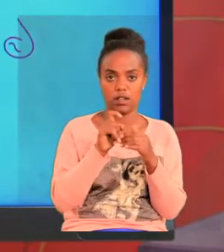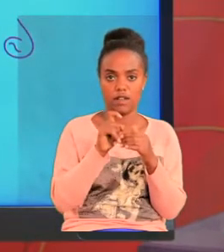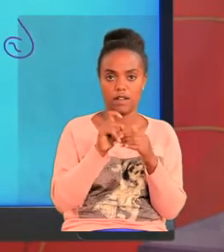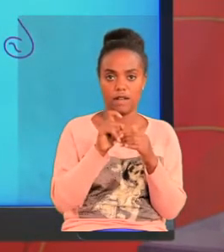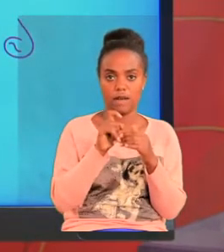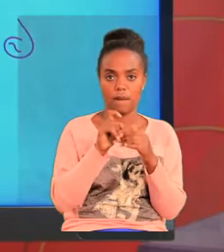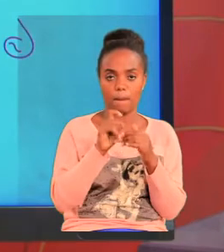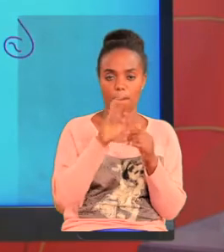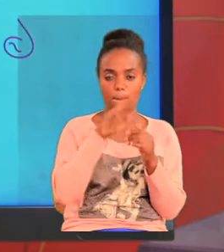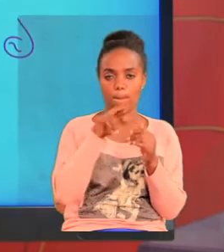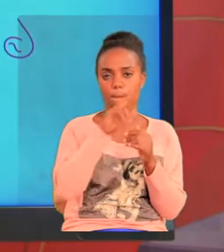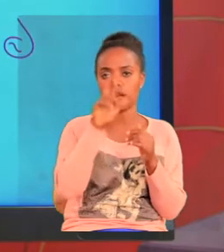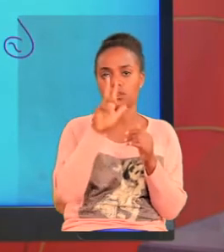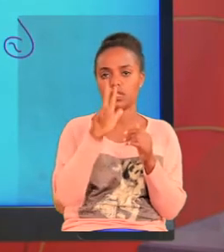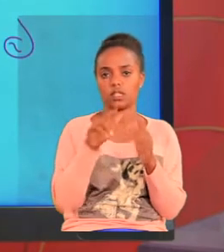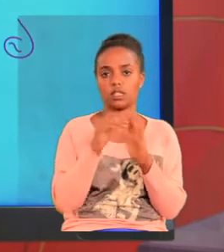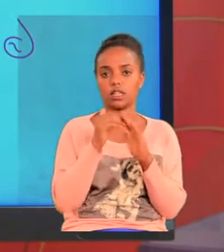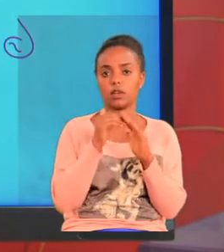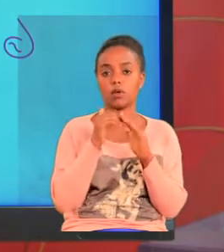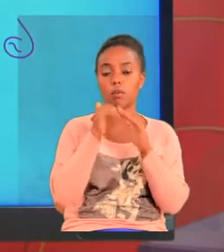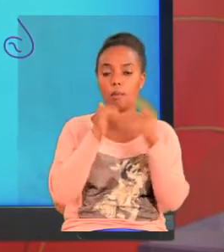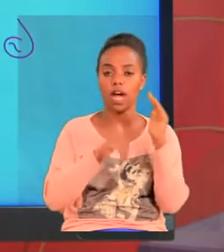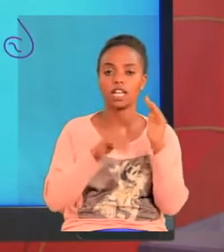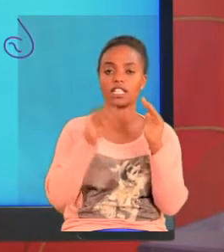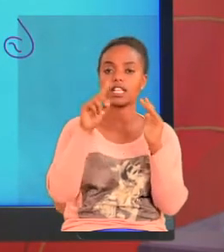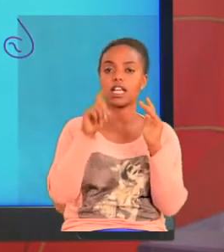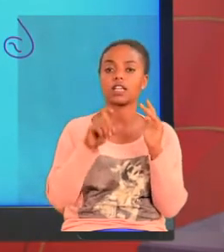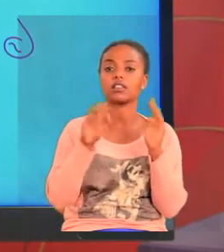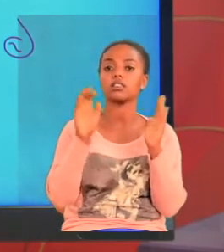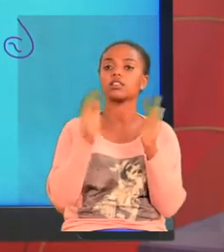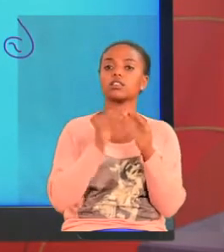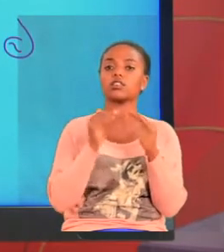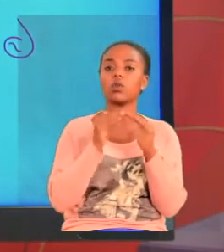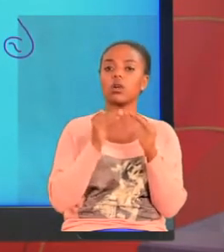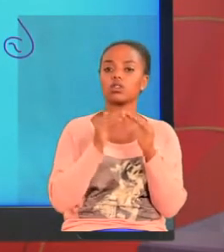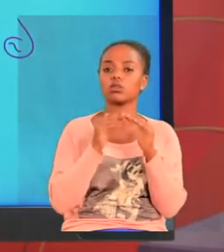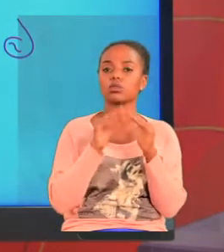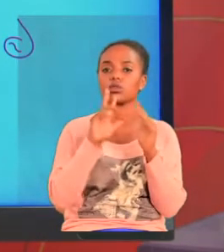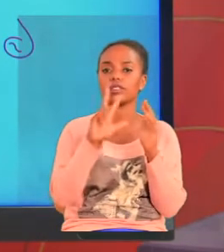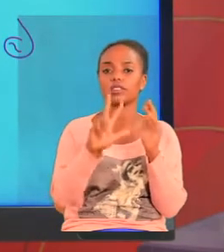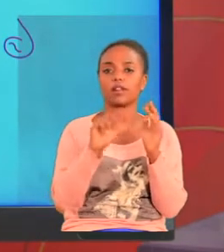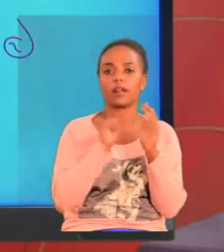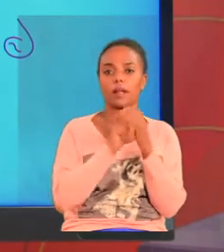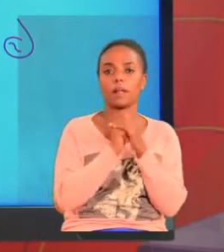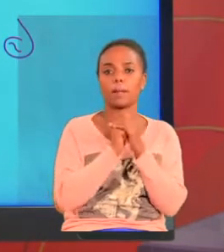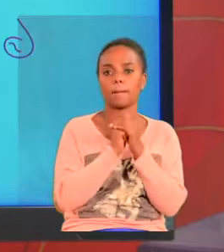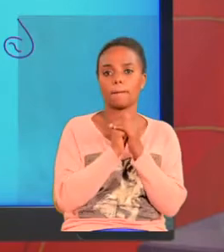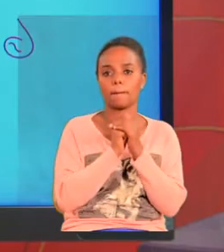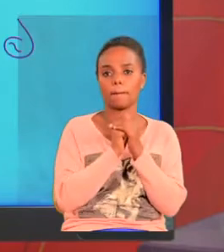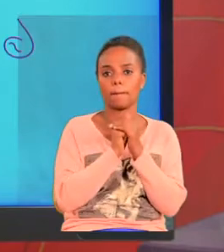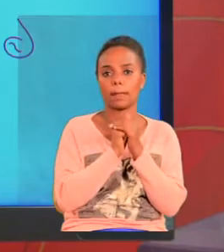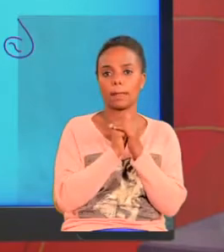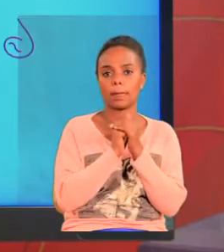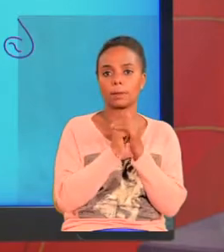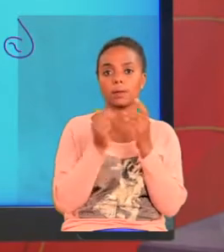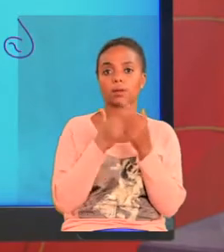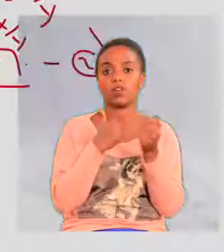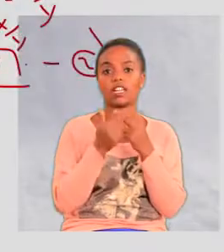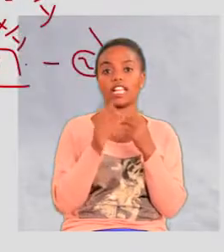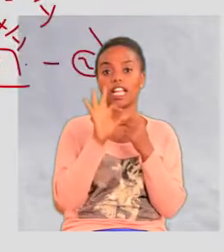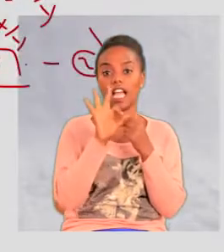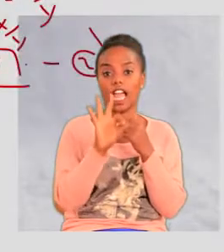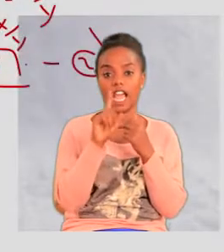root 3 minus x is equal to 3. Factoring x, you get